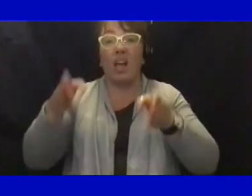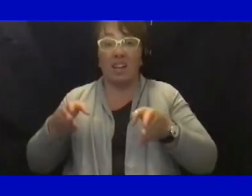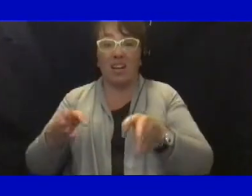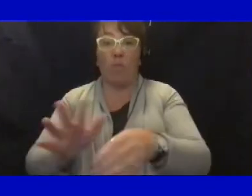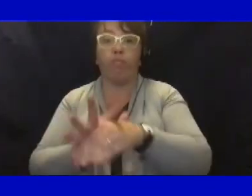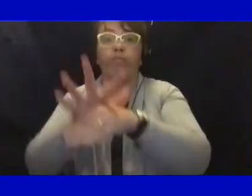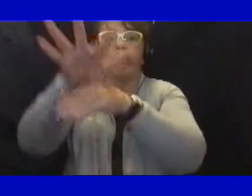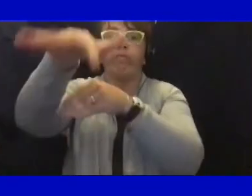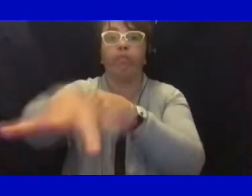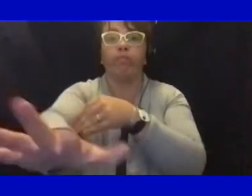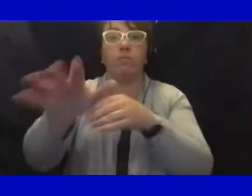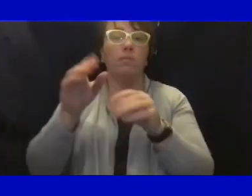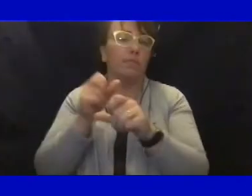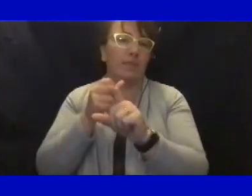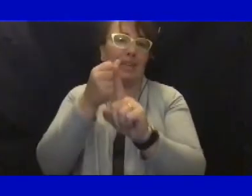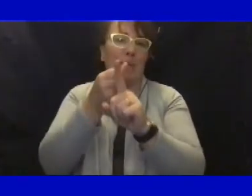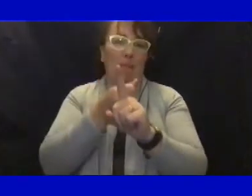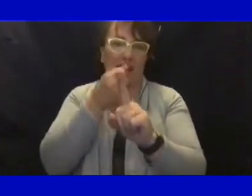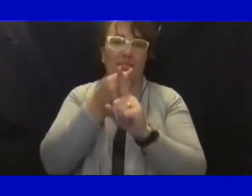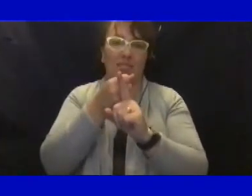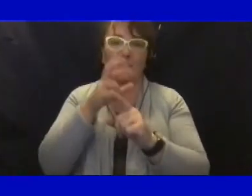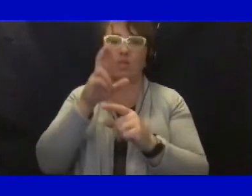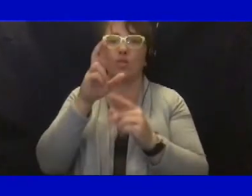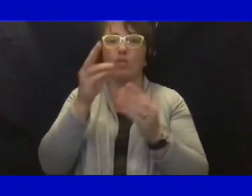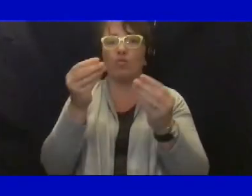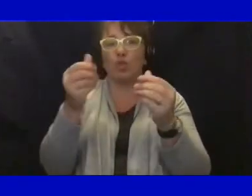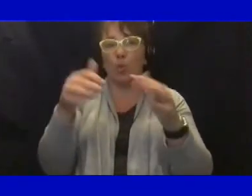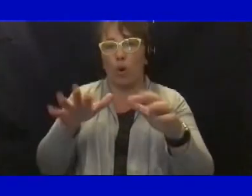portions of the resort and portions of the golf course.